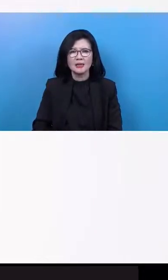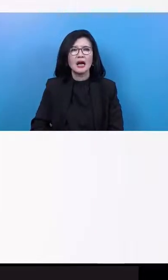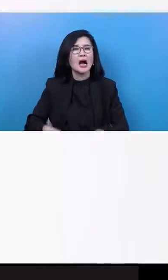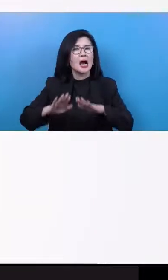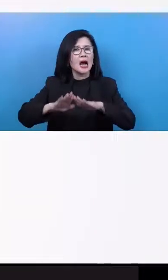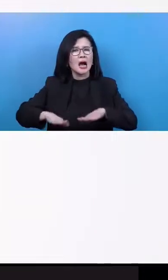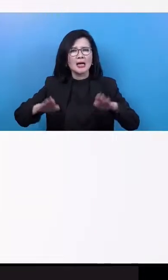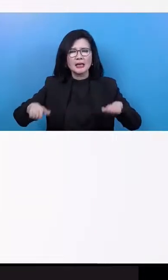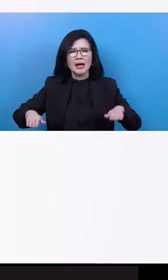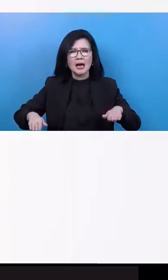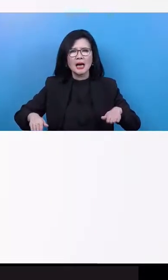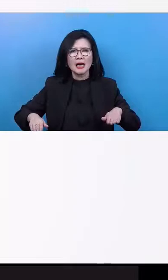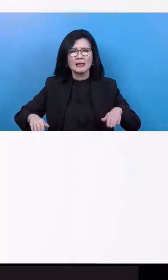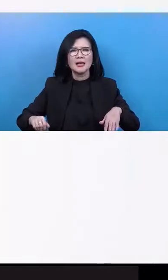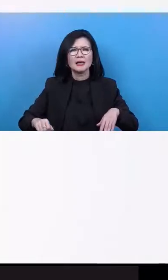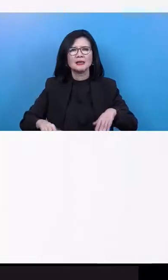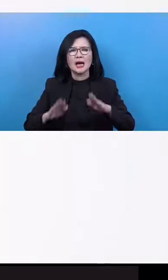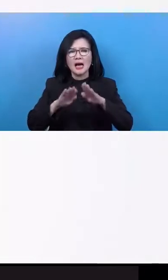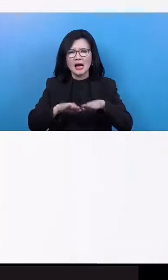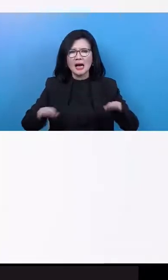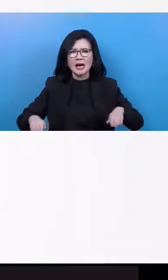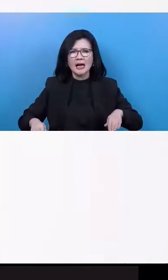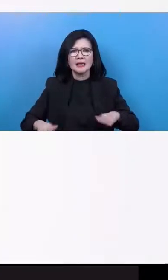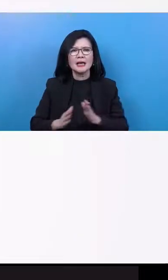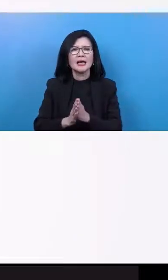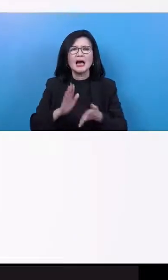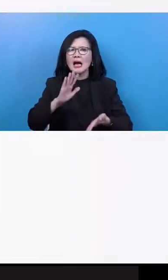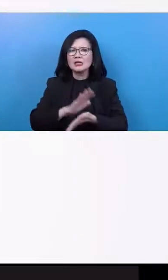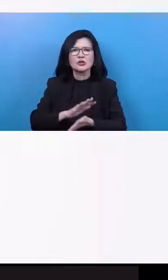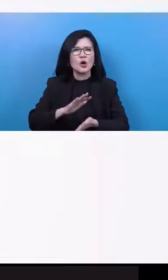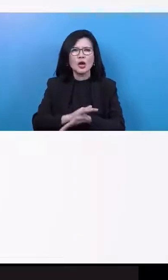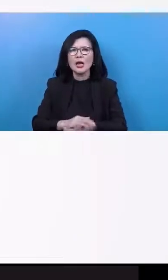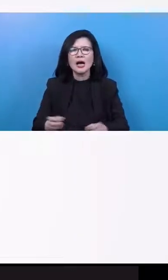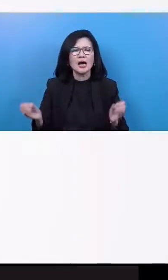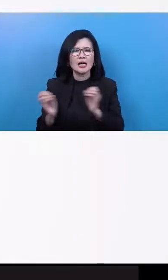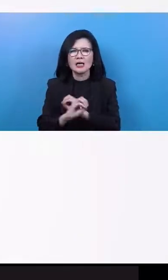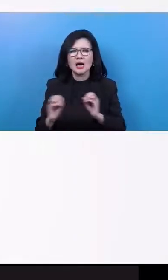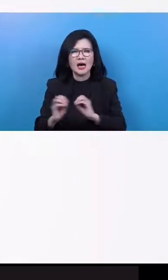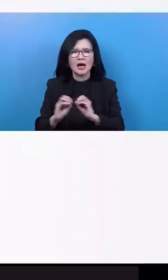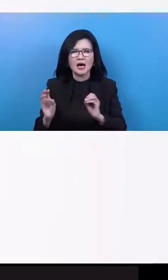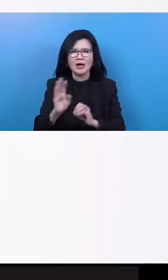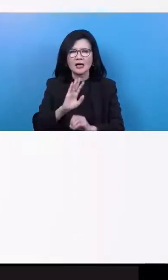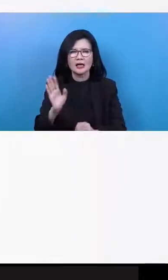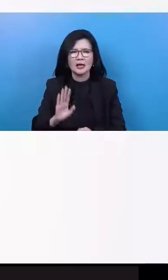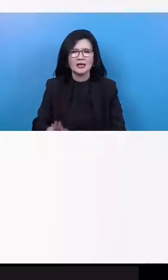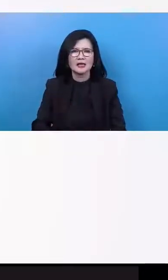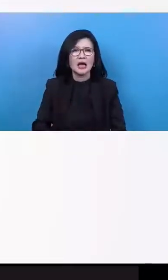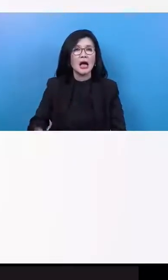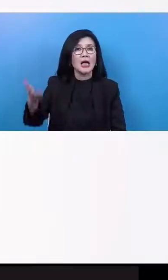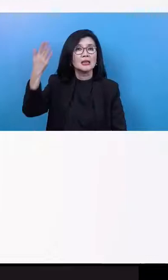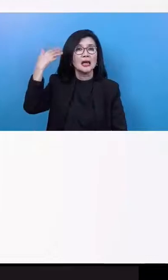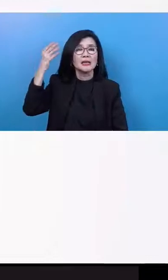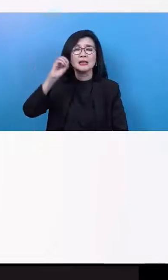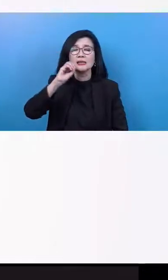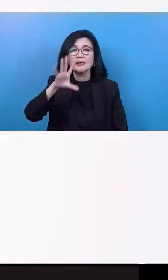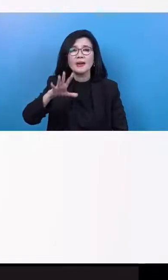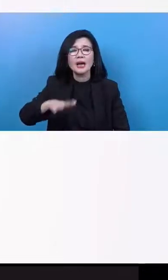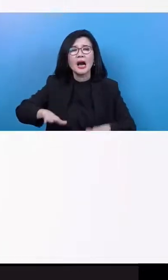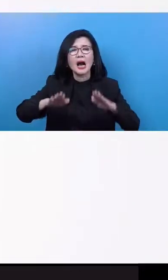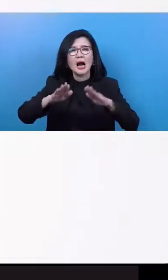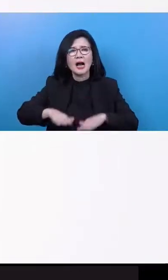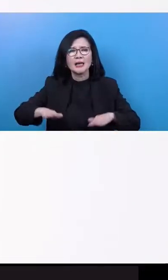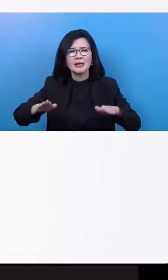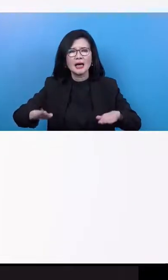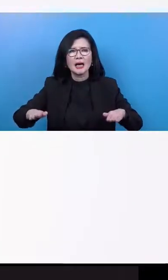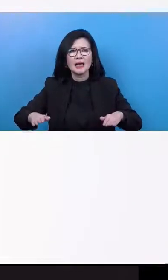were affected because like the other presenters have already indicated, Kids were out of school for quite